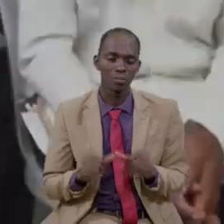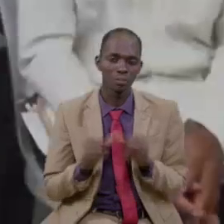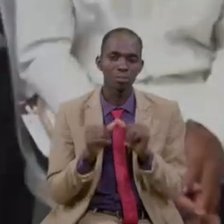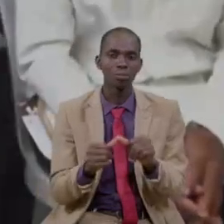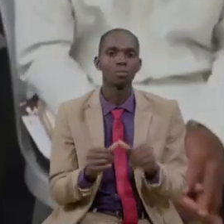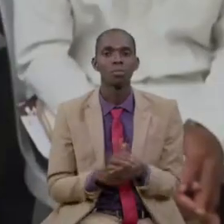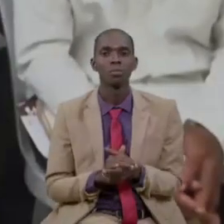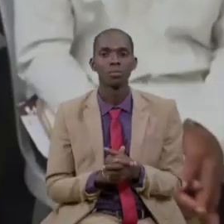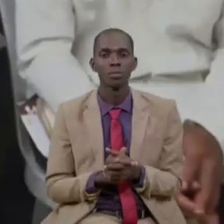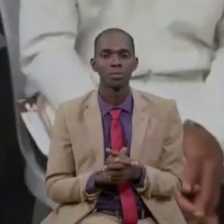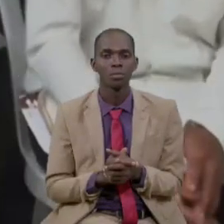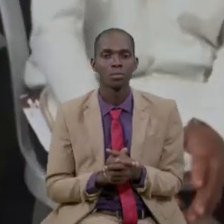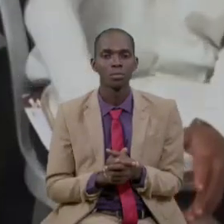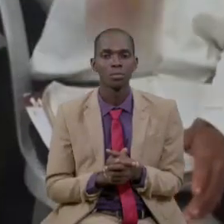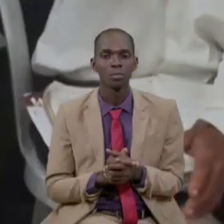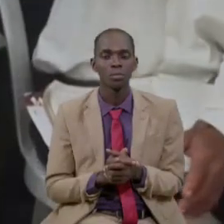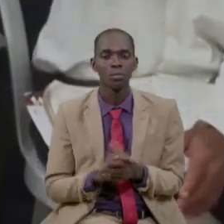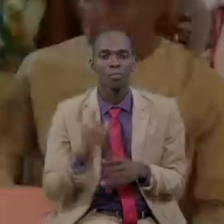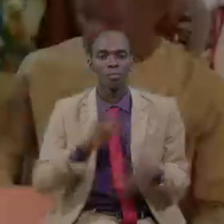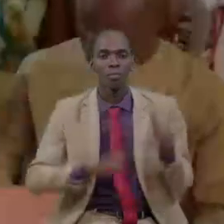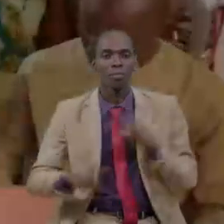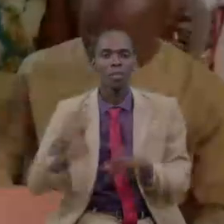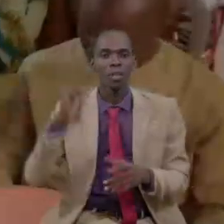I'm waiting for a good amen.